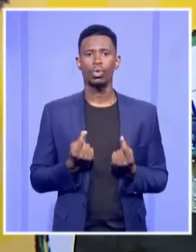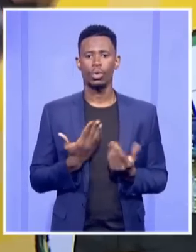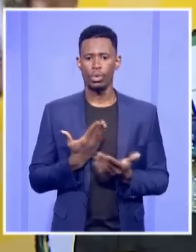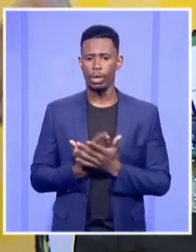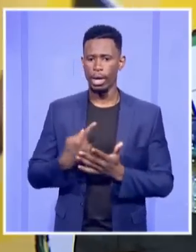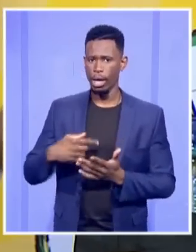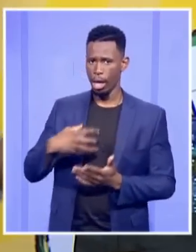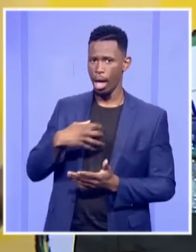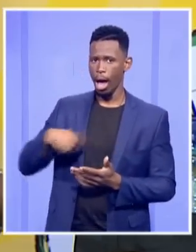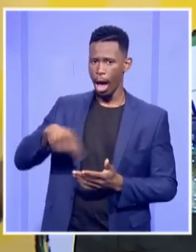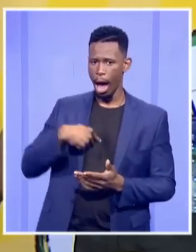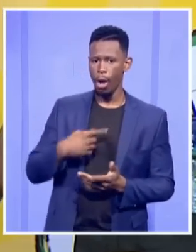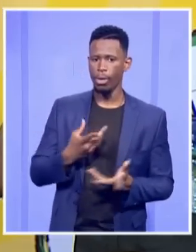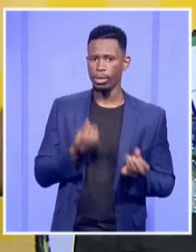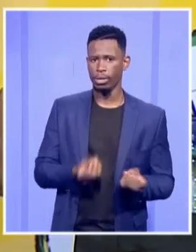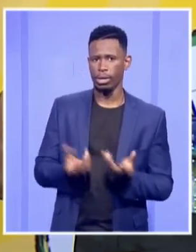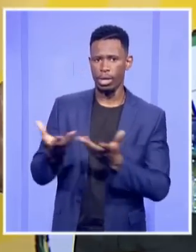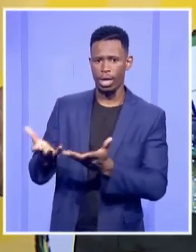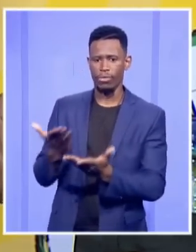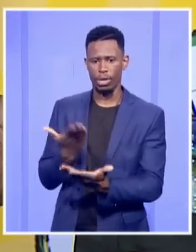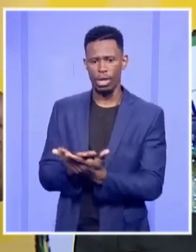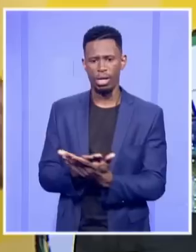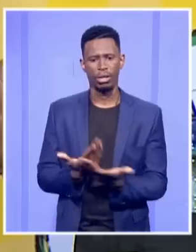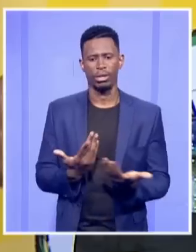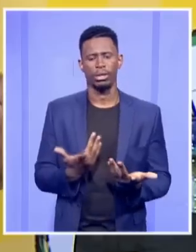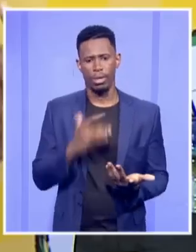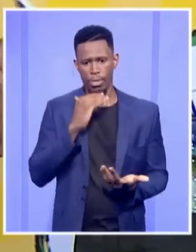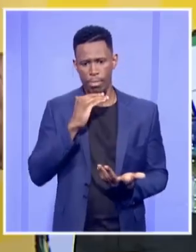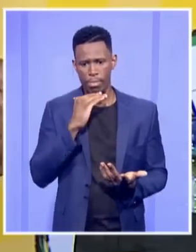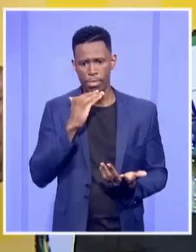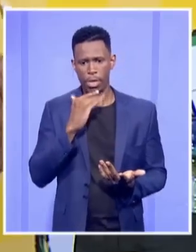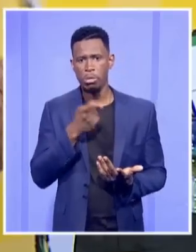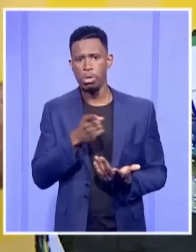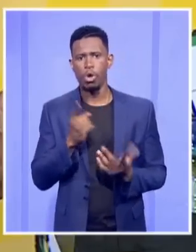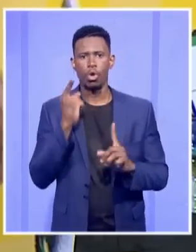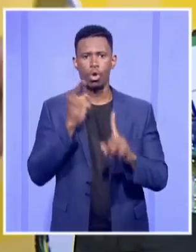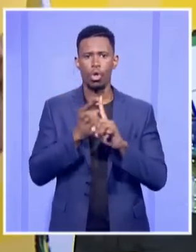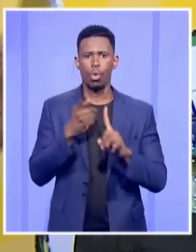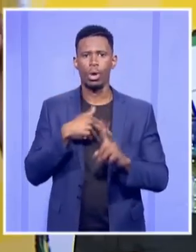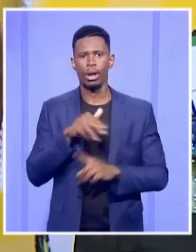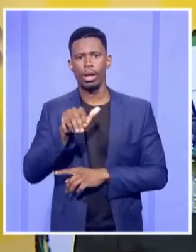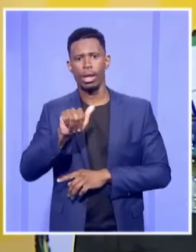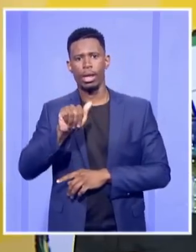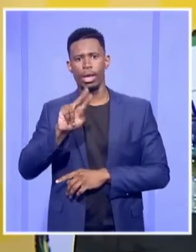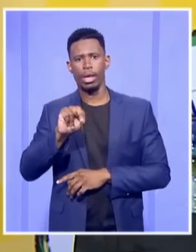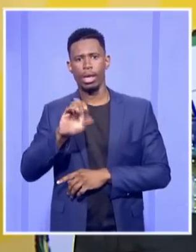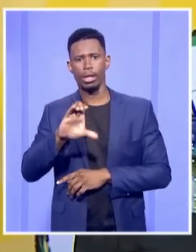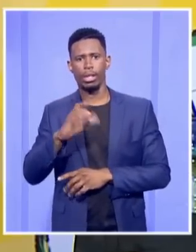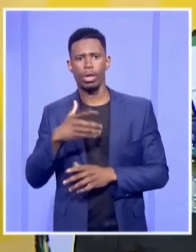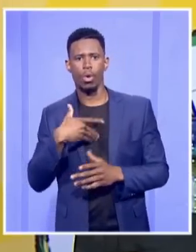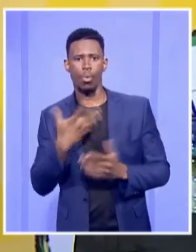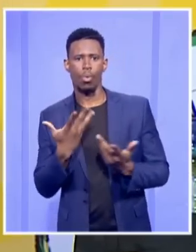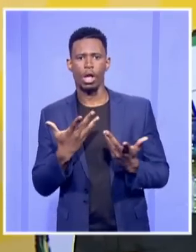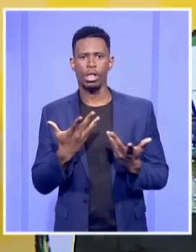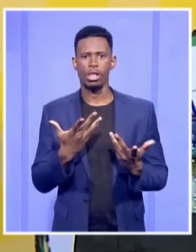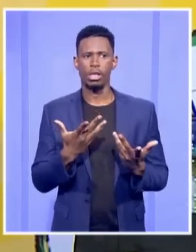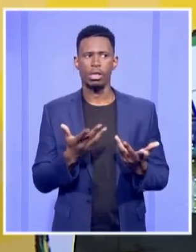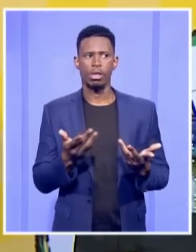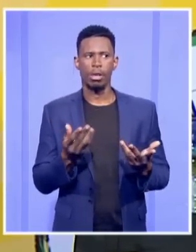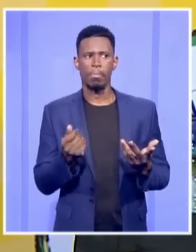about. Nothing to do with enriching the ANC, no. We just wanted you to be able to have stuff to work